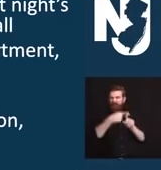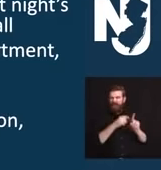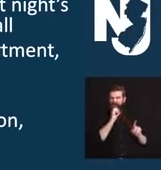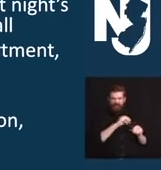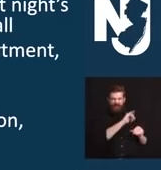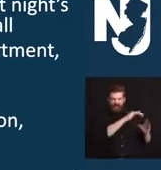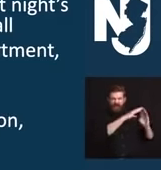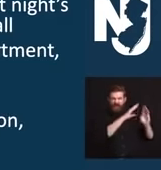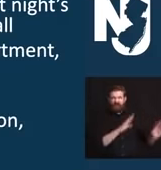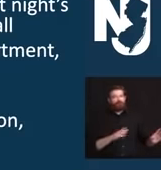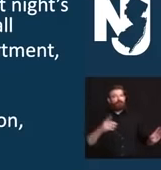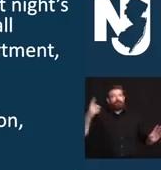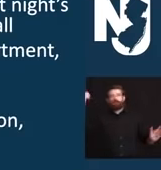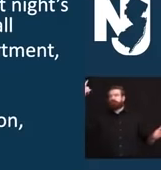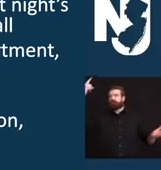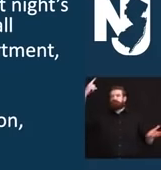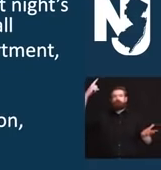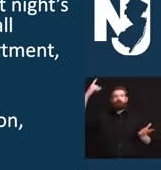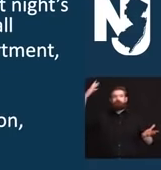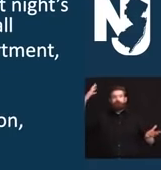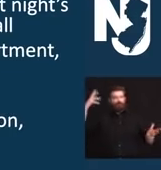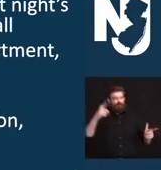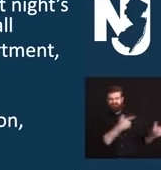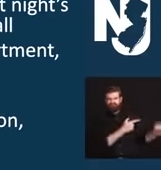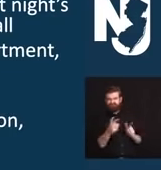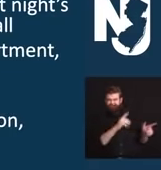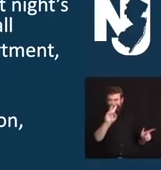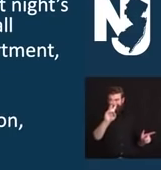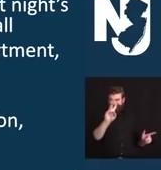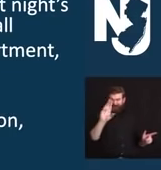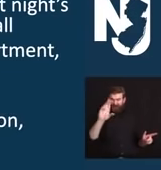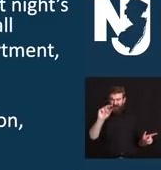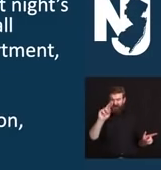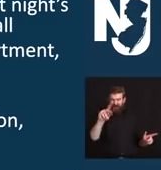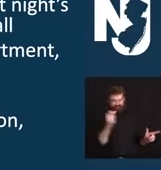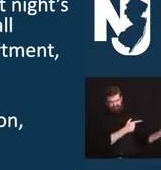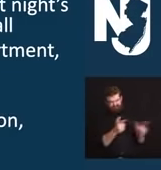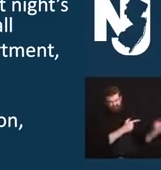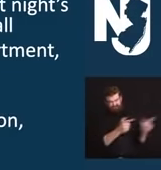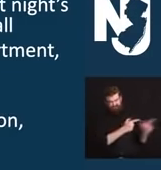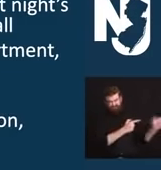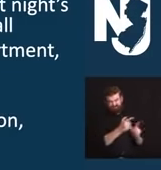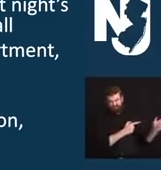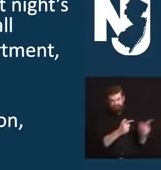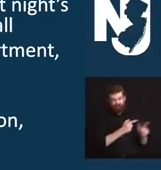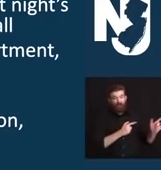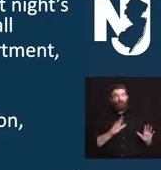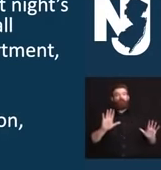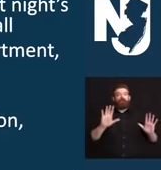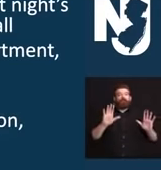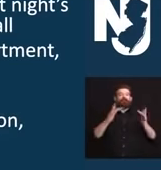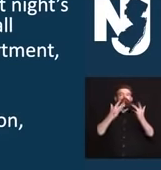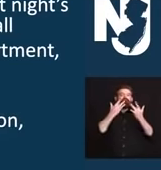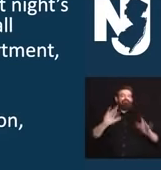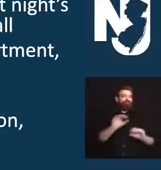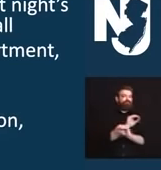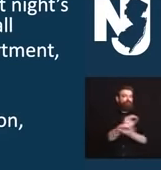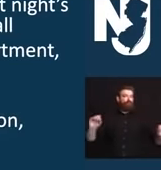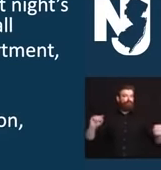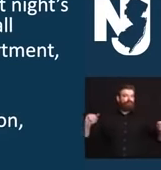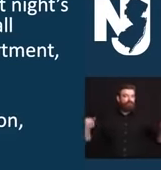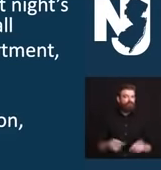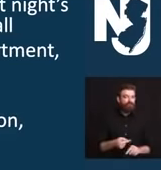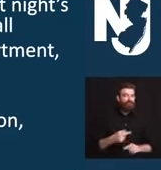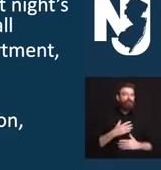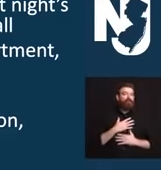In many cases, they are members of the very communities where they serve. They are our friends. They are our neighbors. I